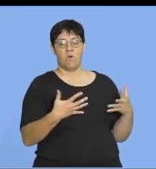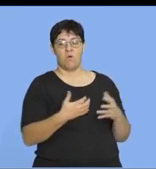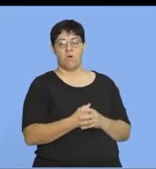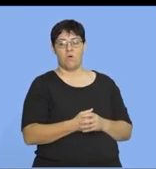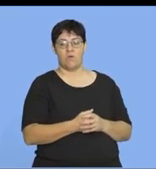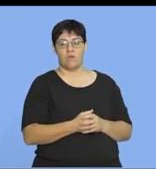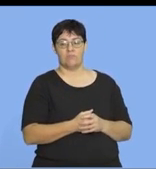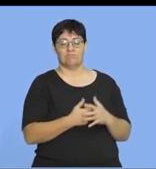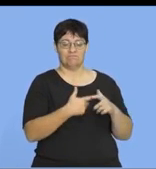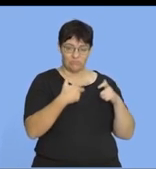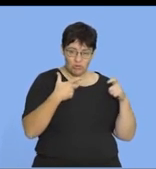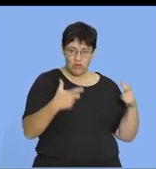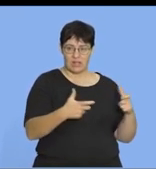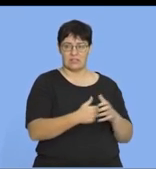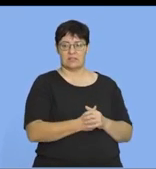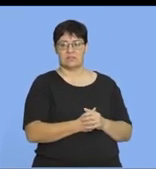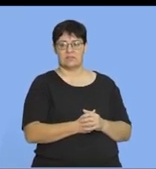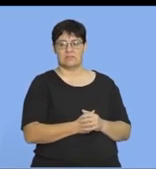inertia.